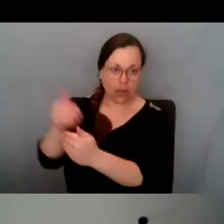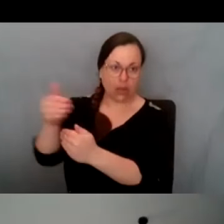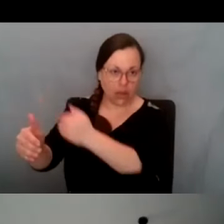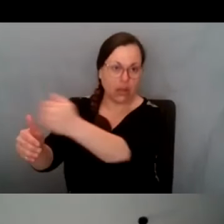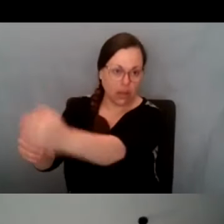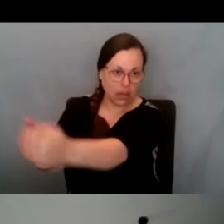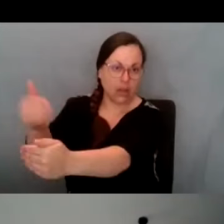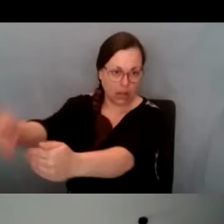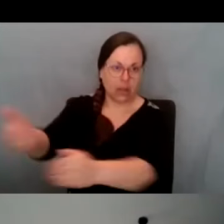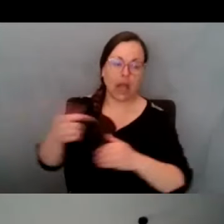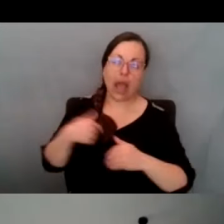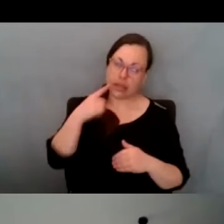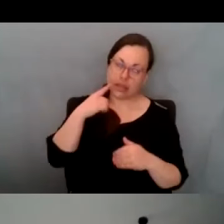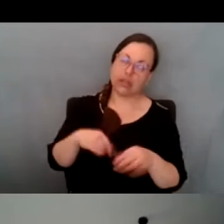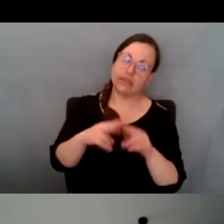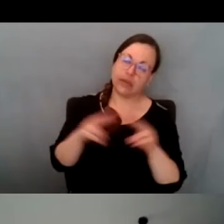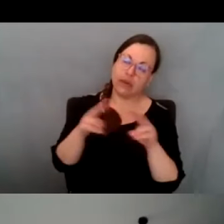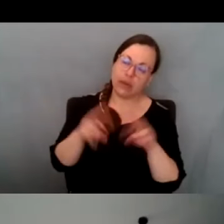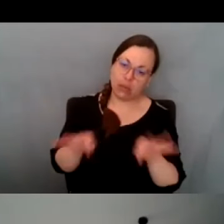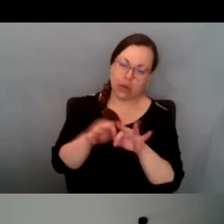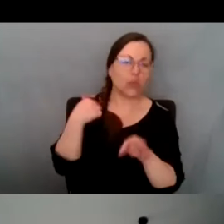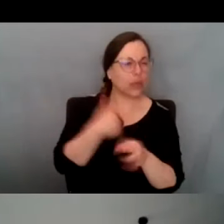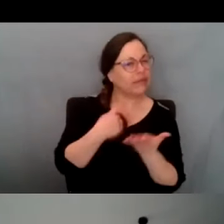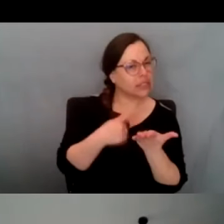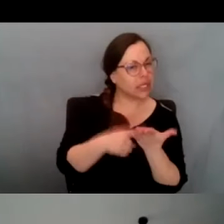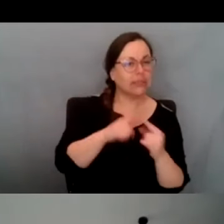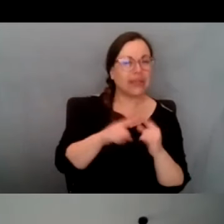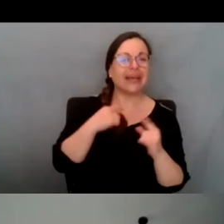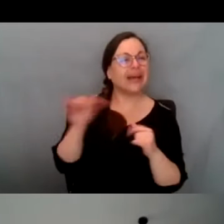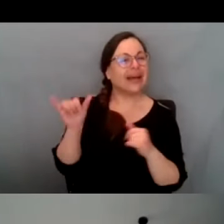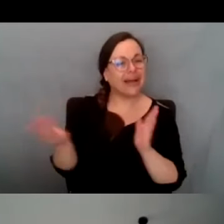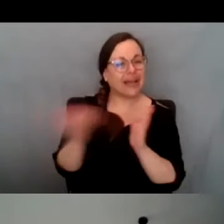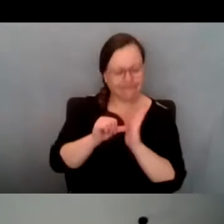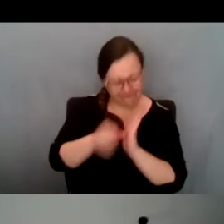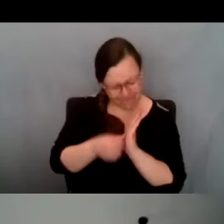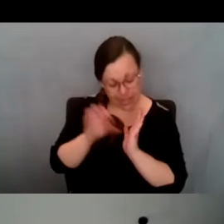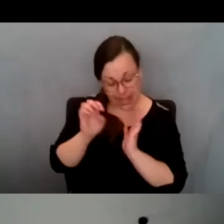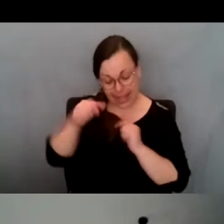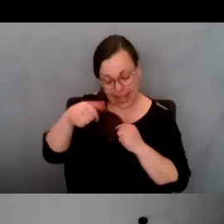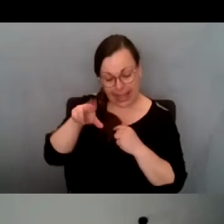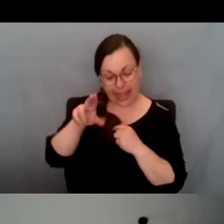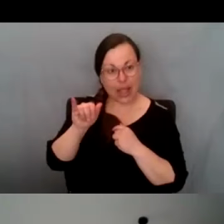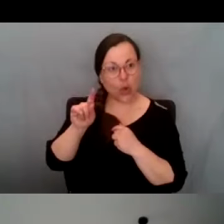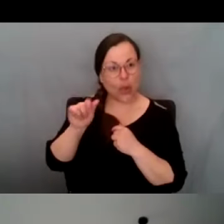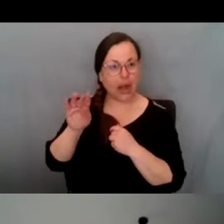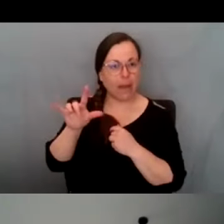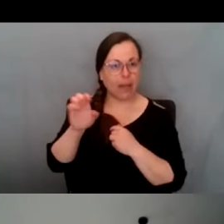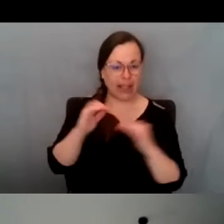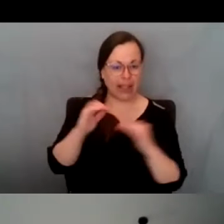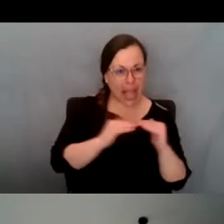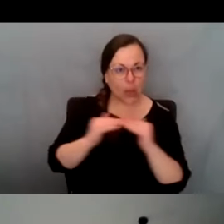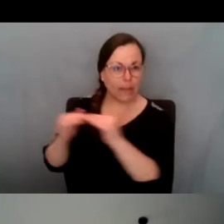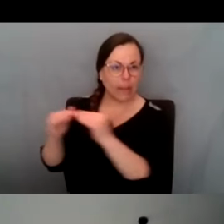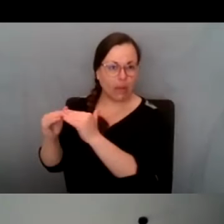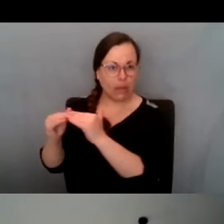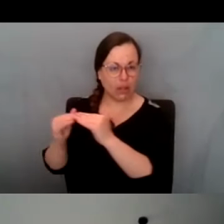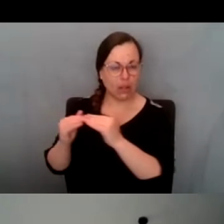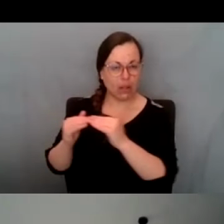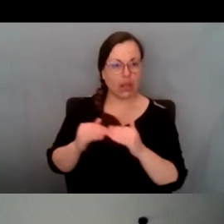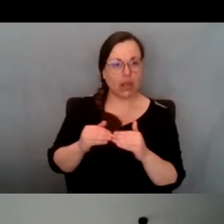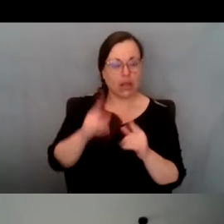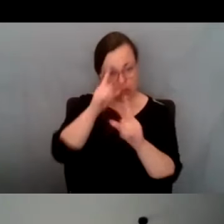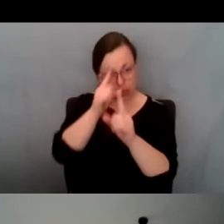and that we've also spoken about, but it is the equitable rollout, which means that the goal that we have for ourselves is that all countries should